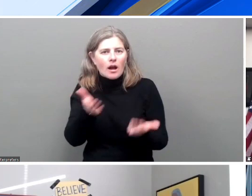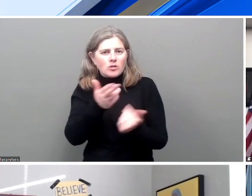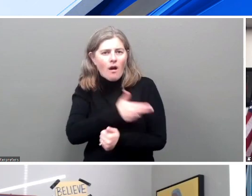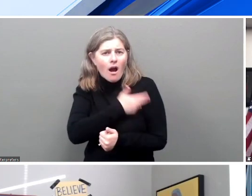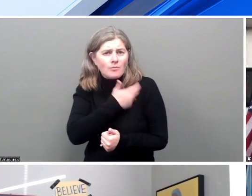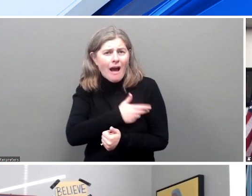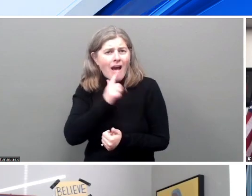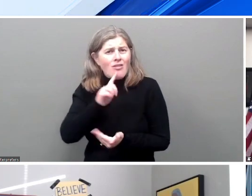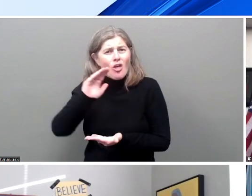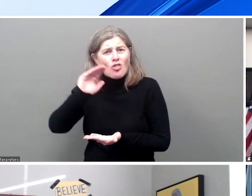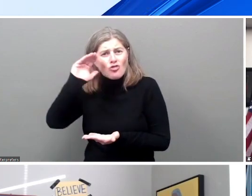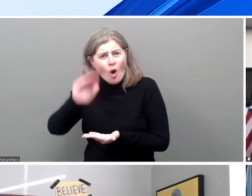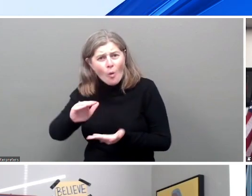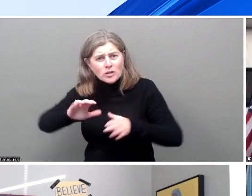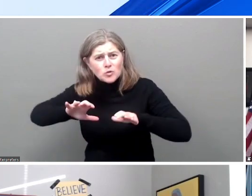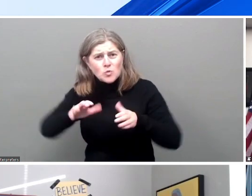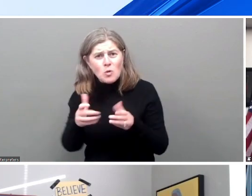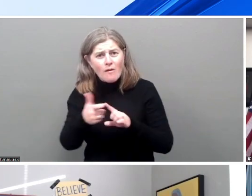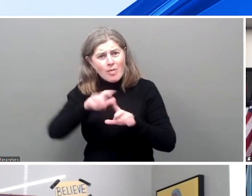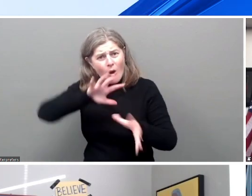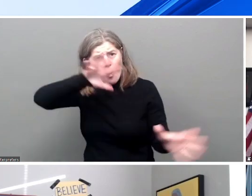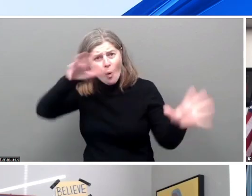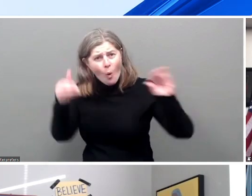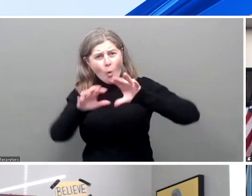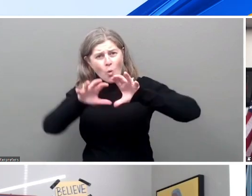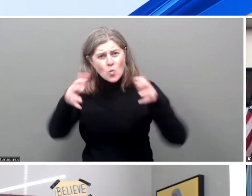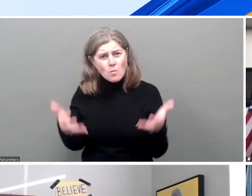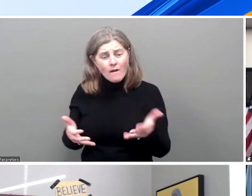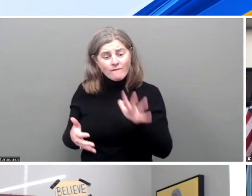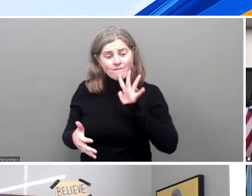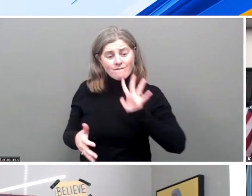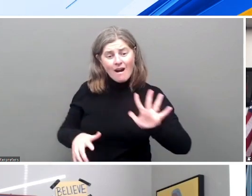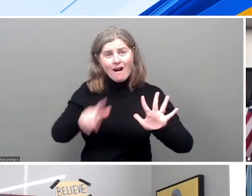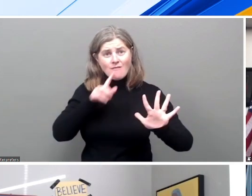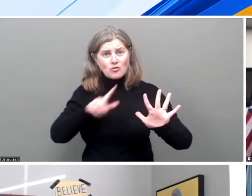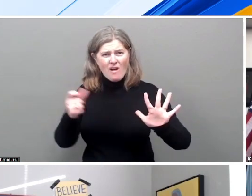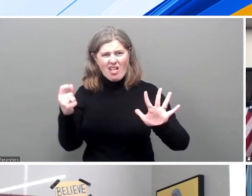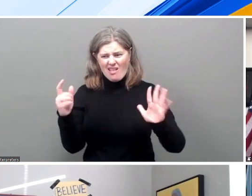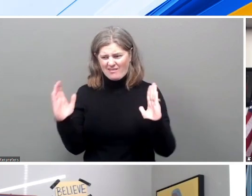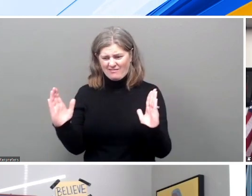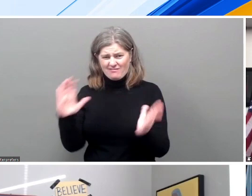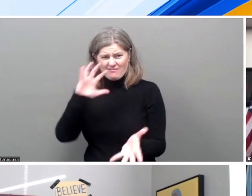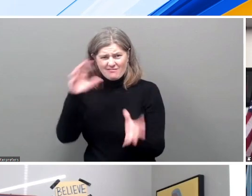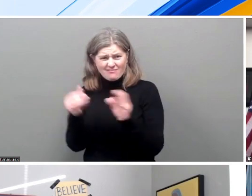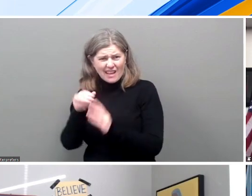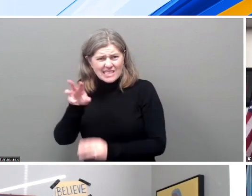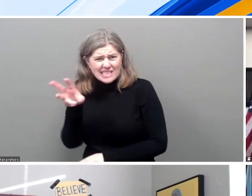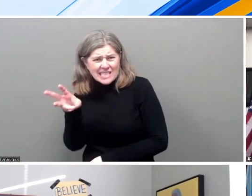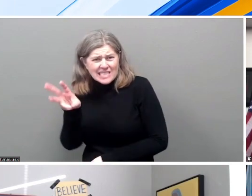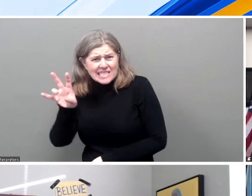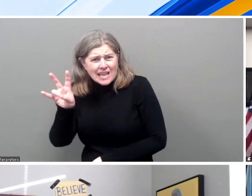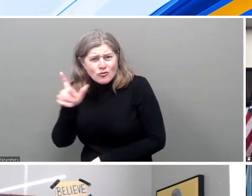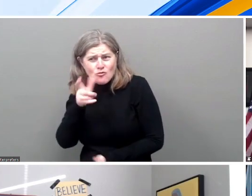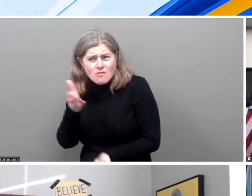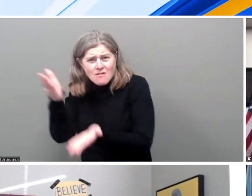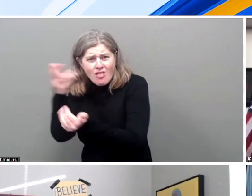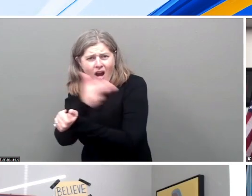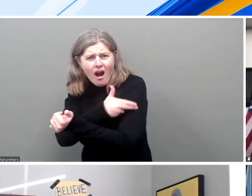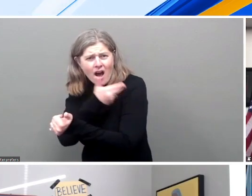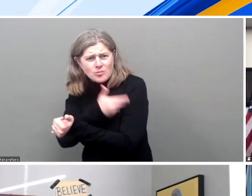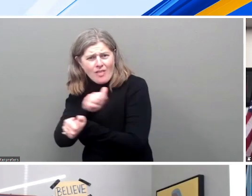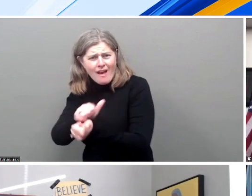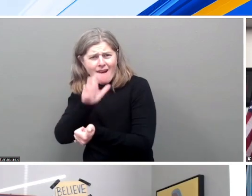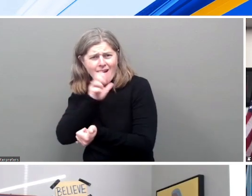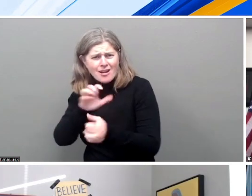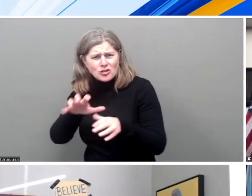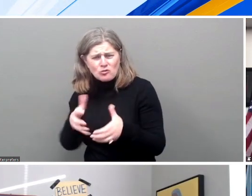the lowest group out of that whole group is the 5 to 11-year-olds. There's only been 67 hospitalizations out of that group. So